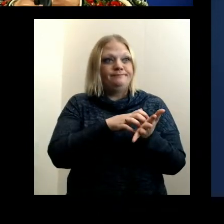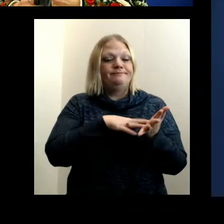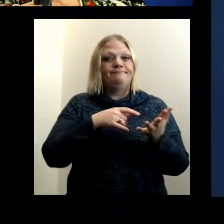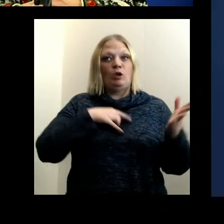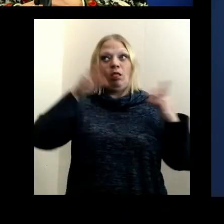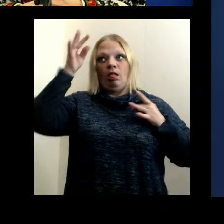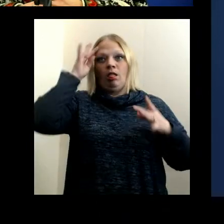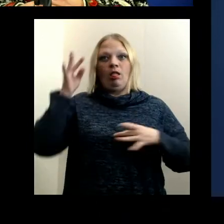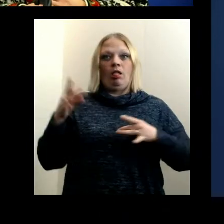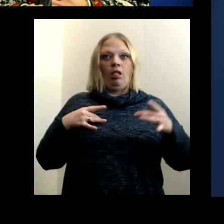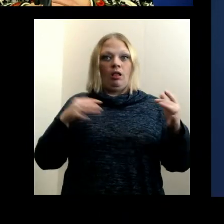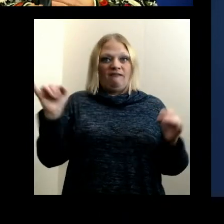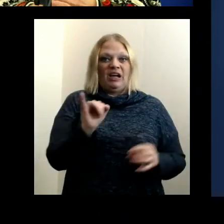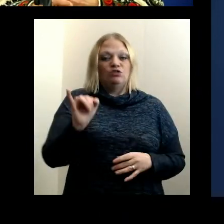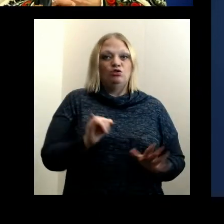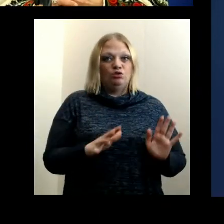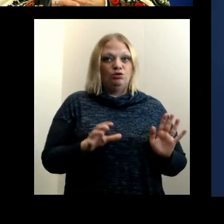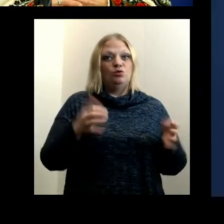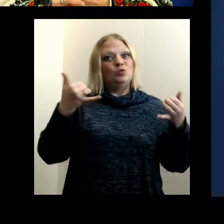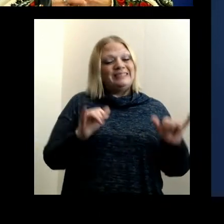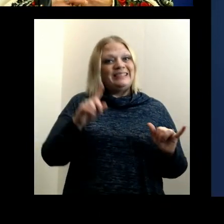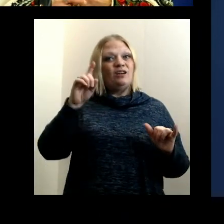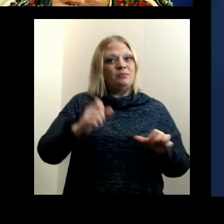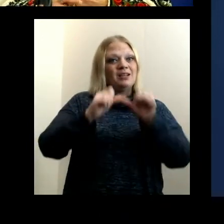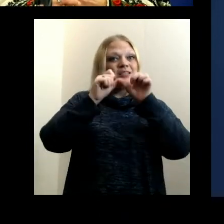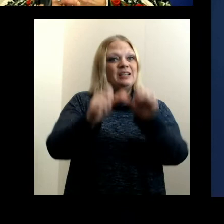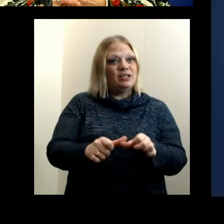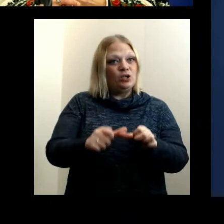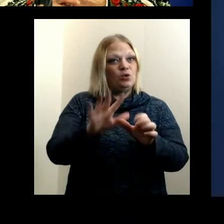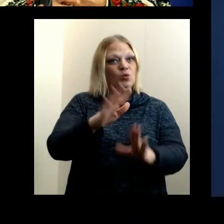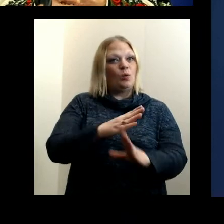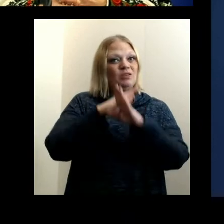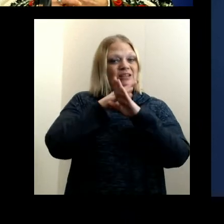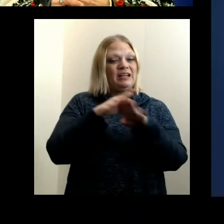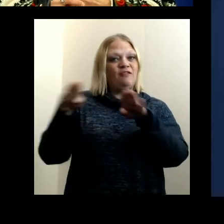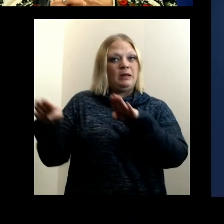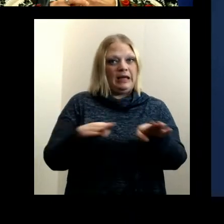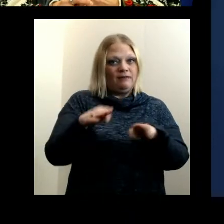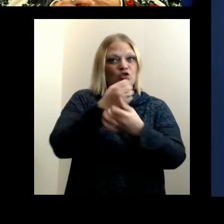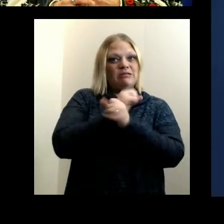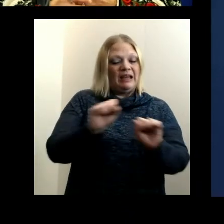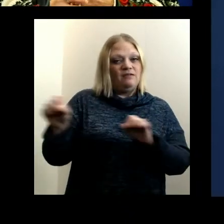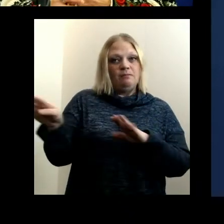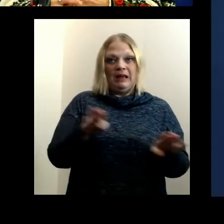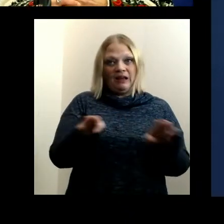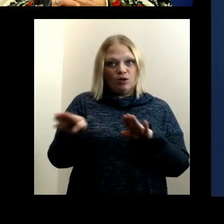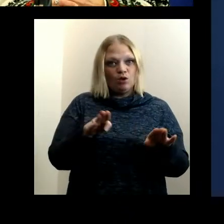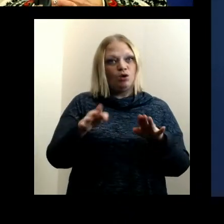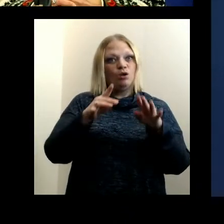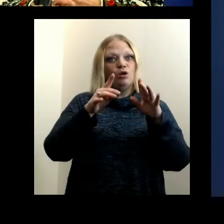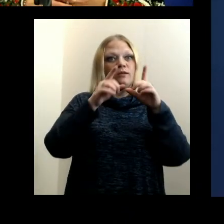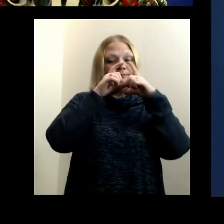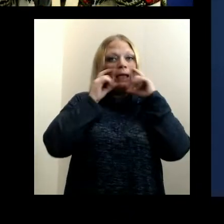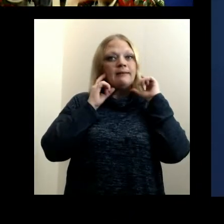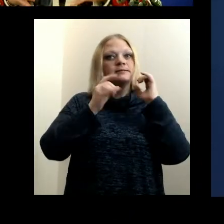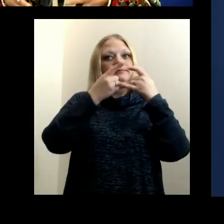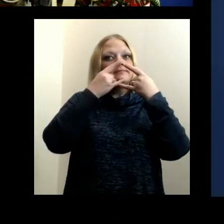COVID-19 infection, so we still have to continue our protective behaviors, our safety behaviors by wearing